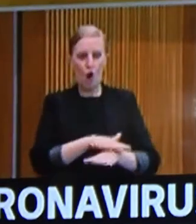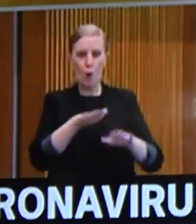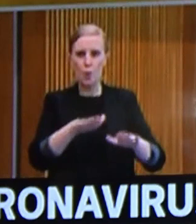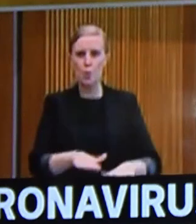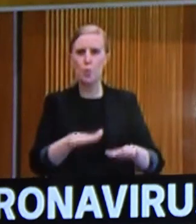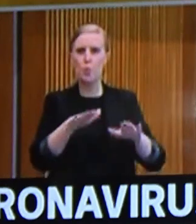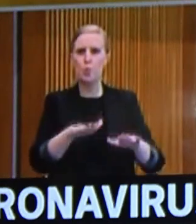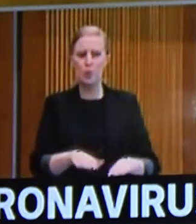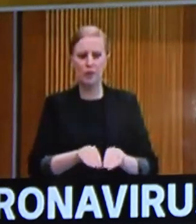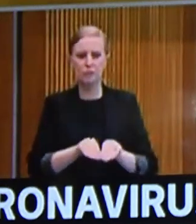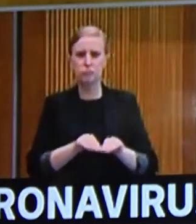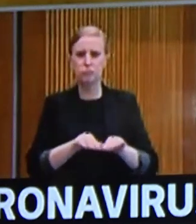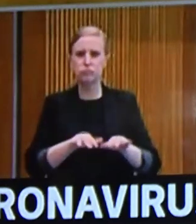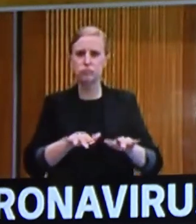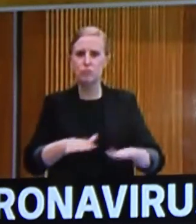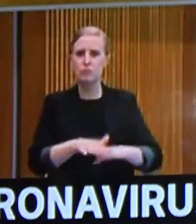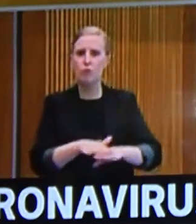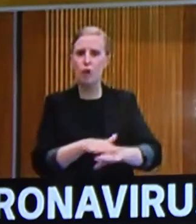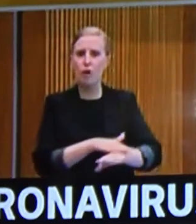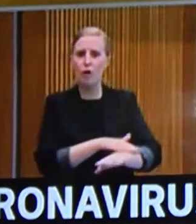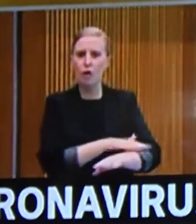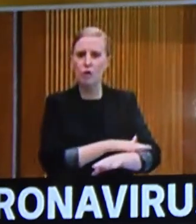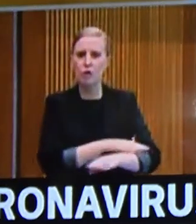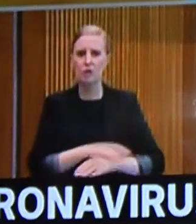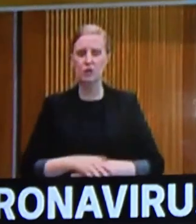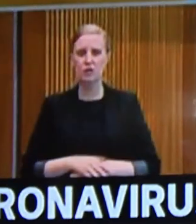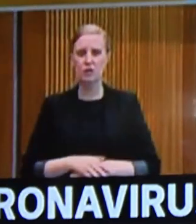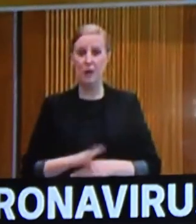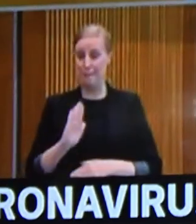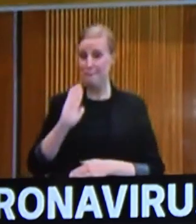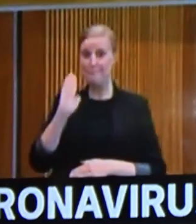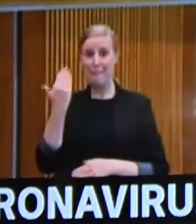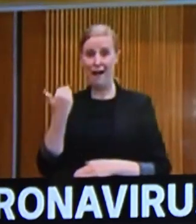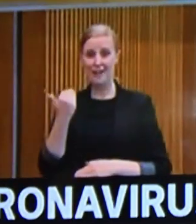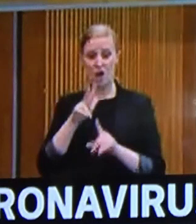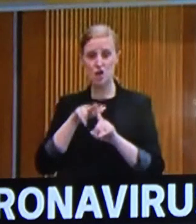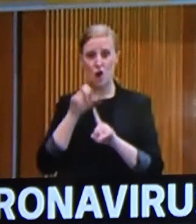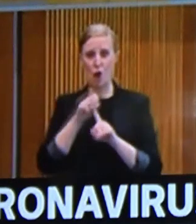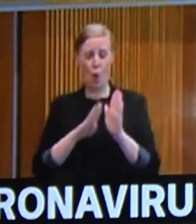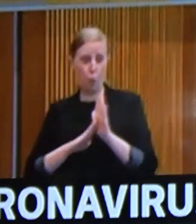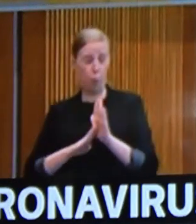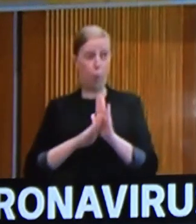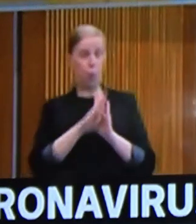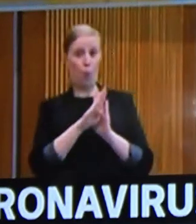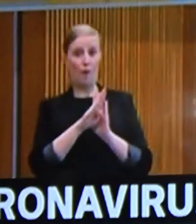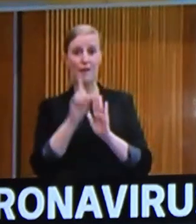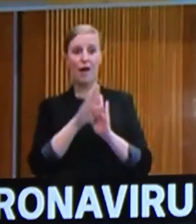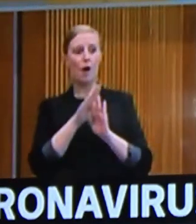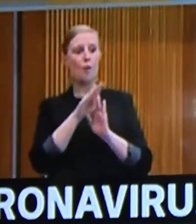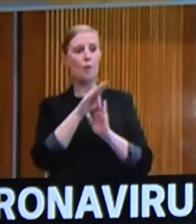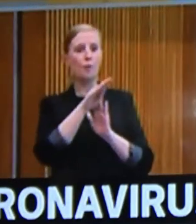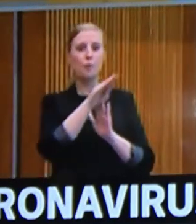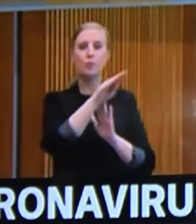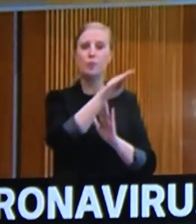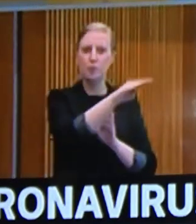the curve flattening. But we've got a long way to go. And so let us not get ahead of ourselves. There will be an